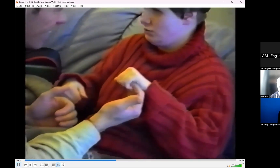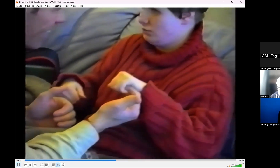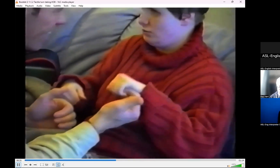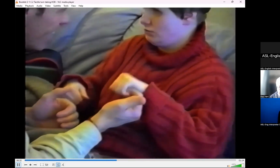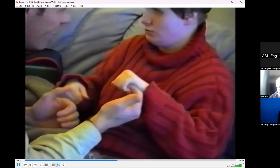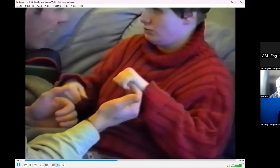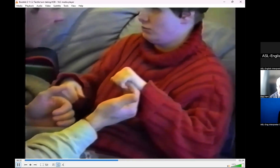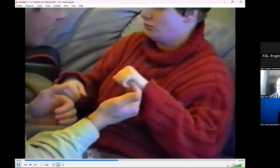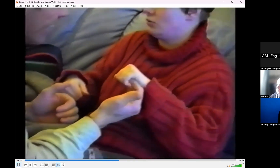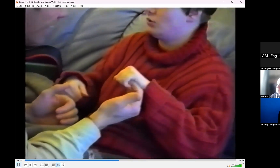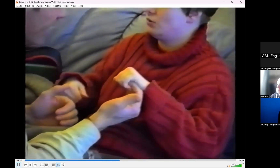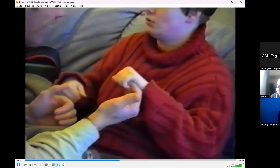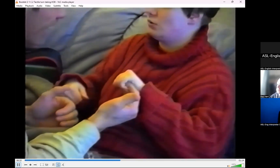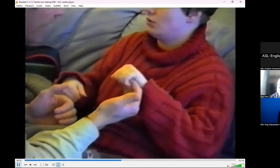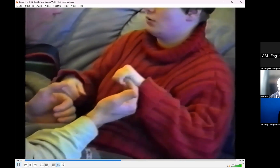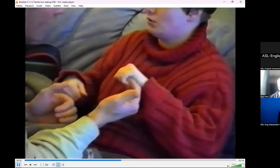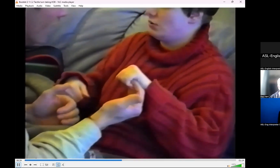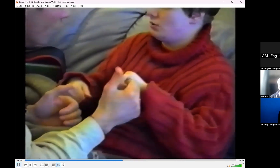Ja.